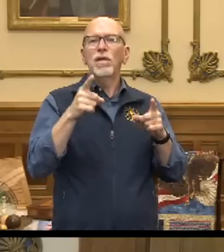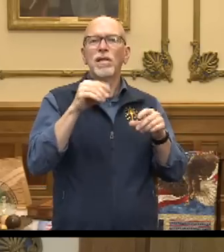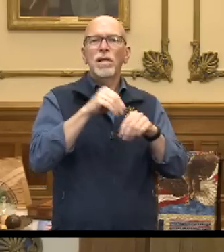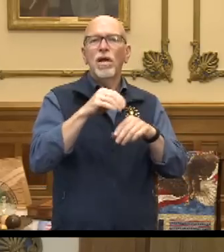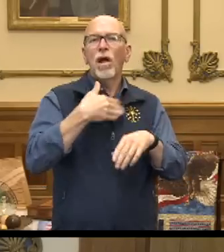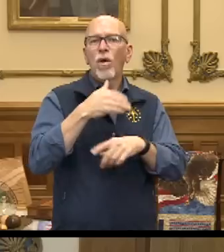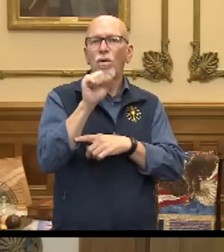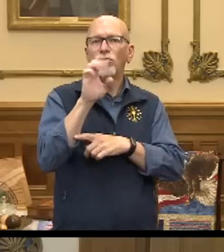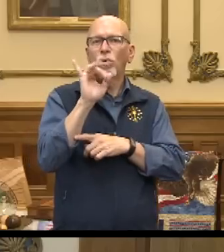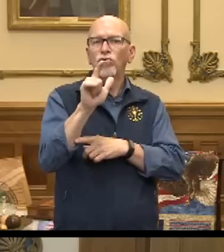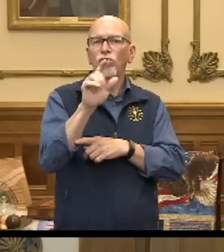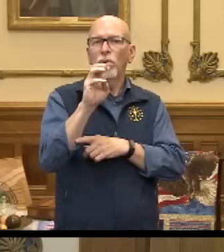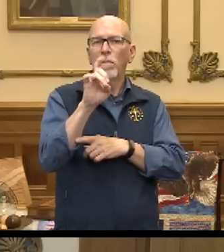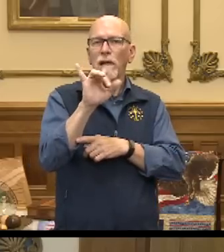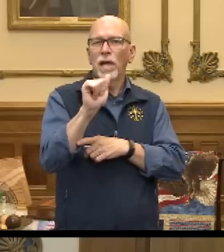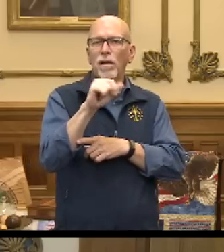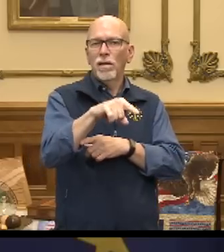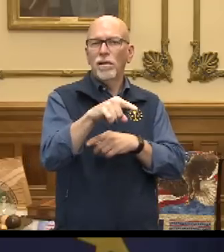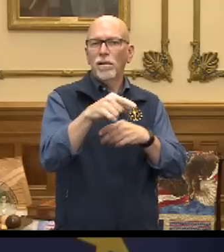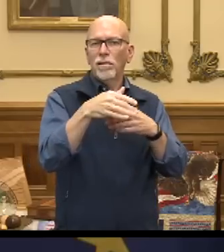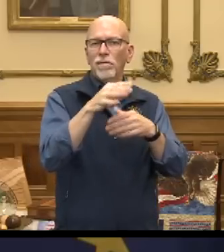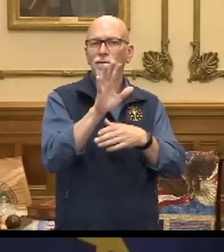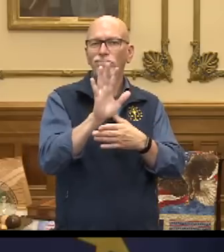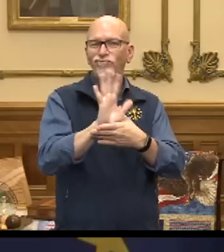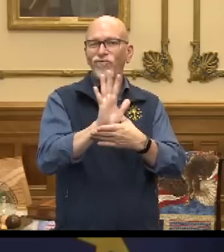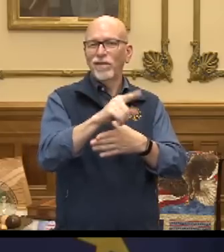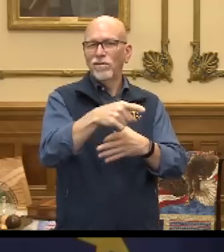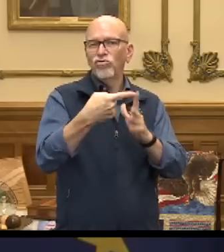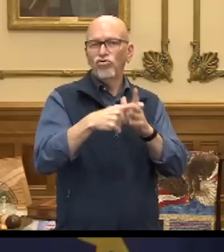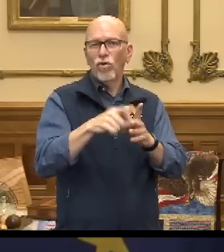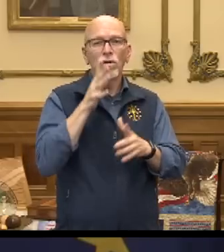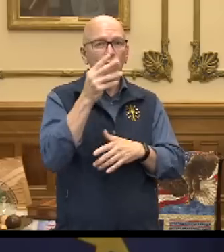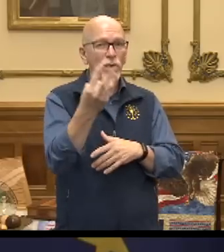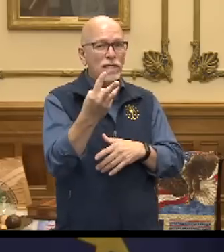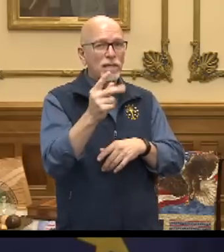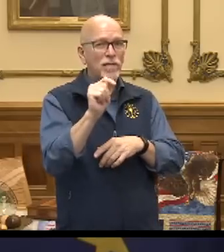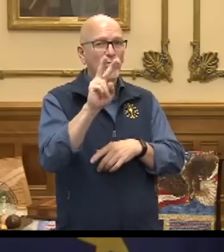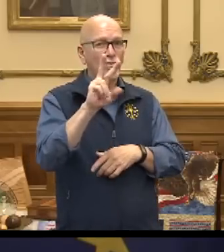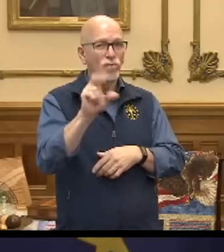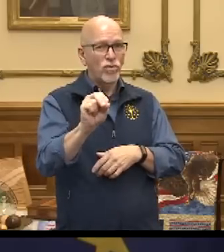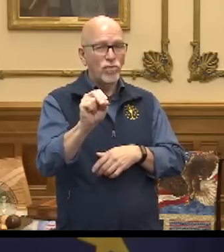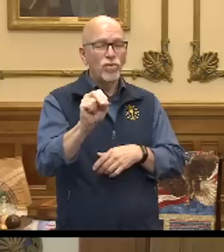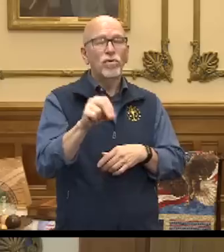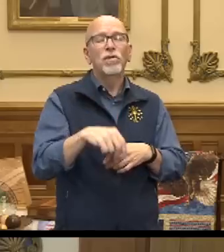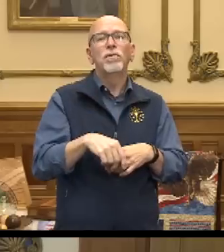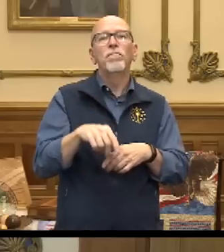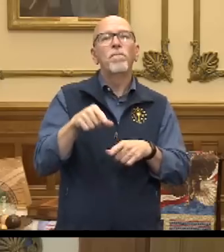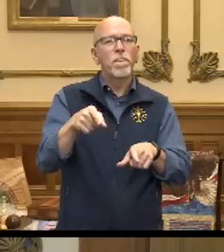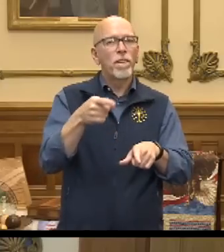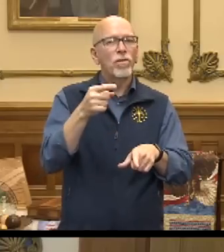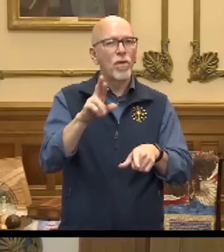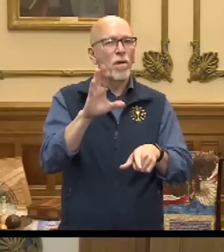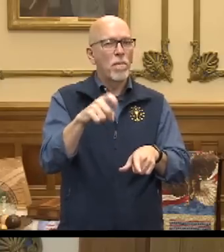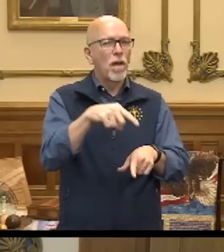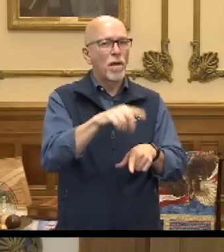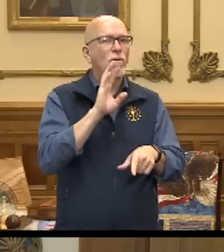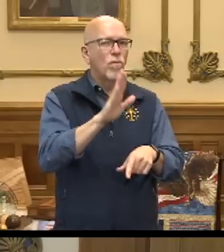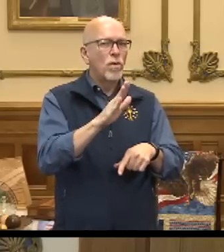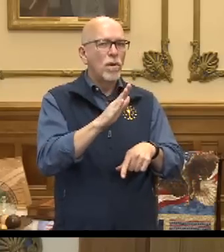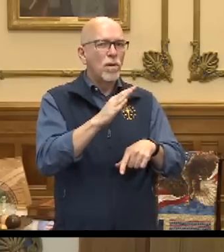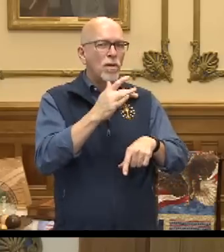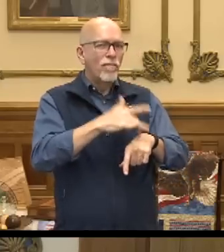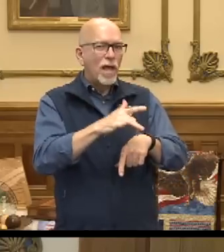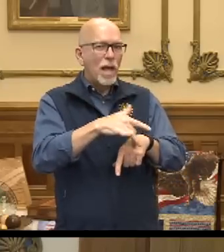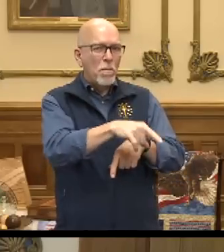media channel starting next Wednesday at 2:30, and then you'll make yourself available, as